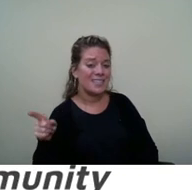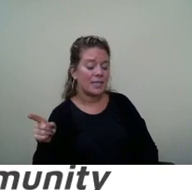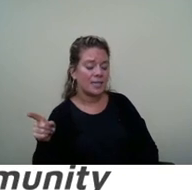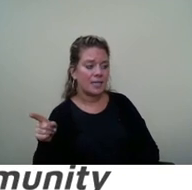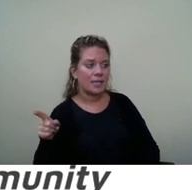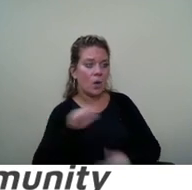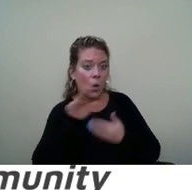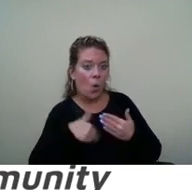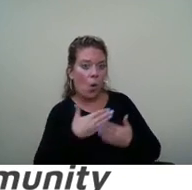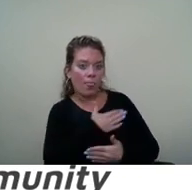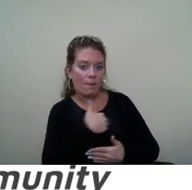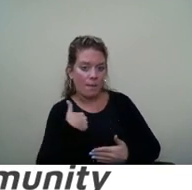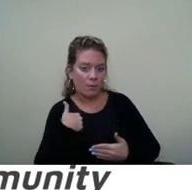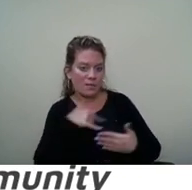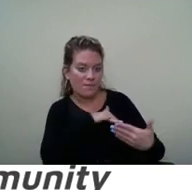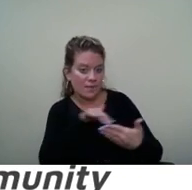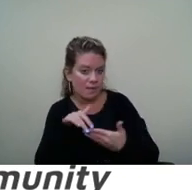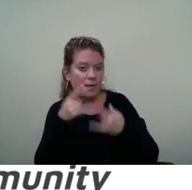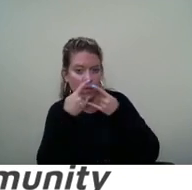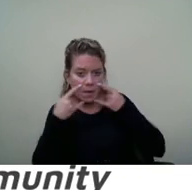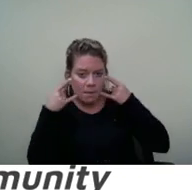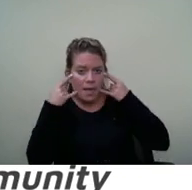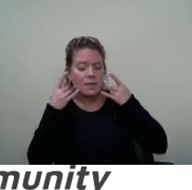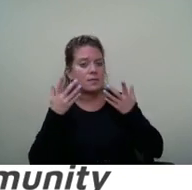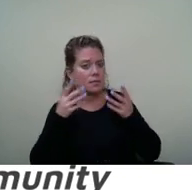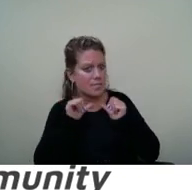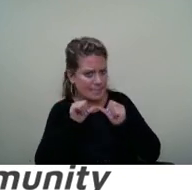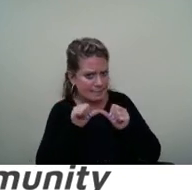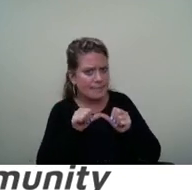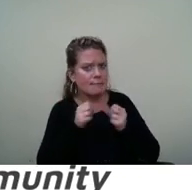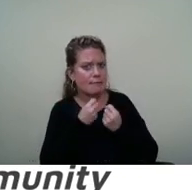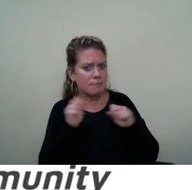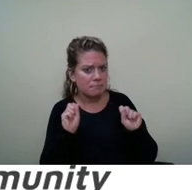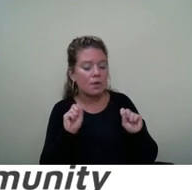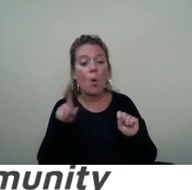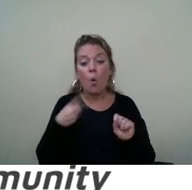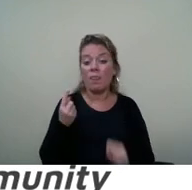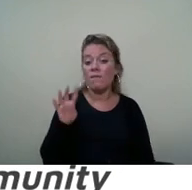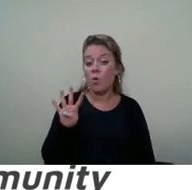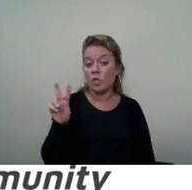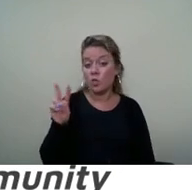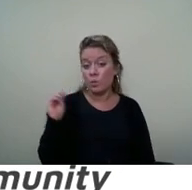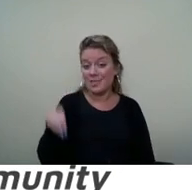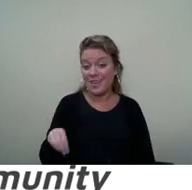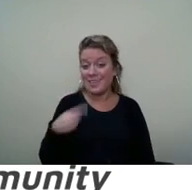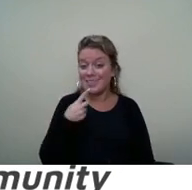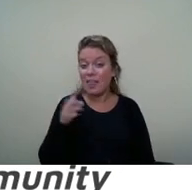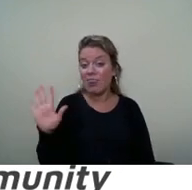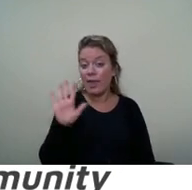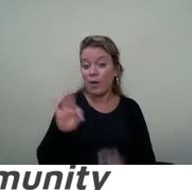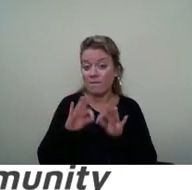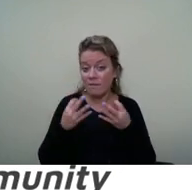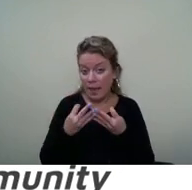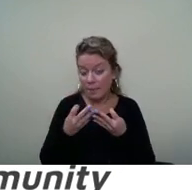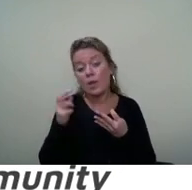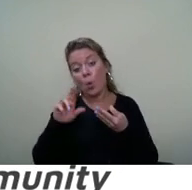though all of the members of the study wore masks in public consistently, only 42% of them said that their family members